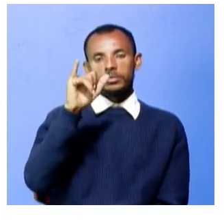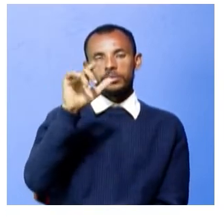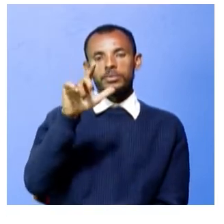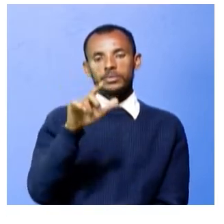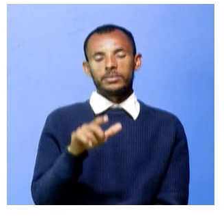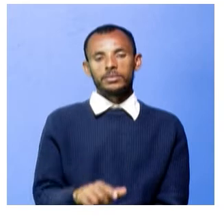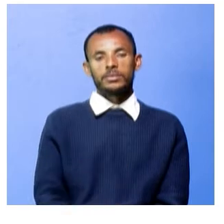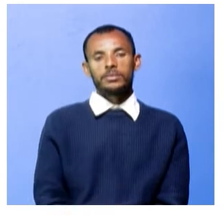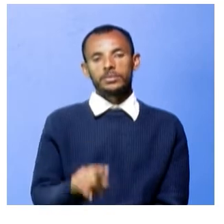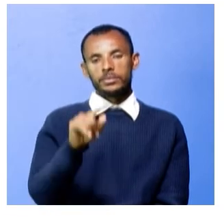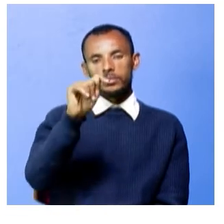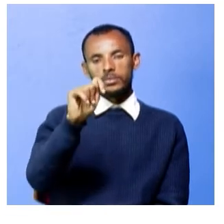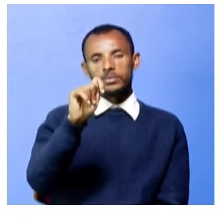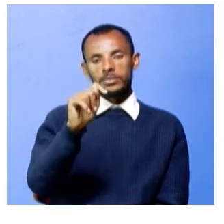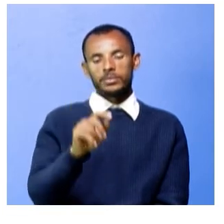tail,